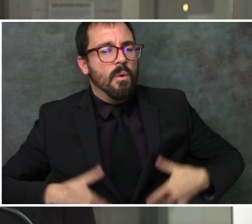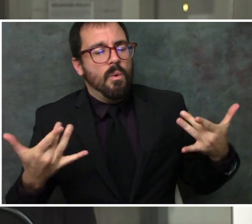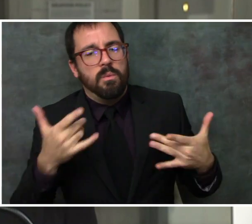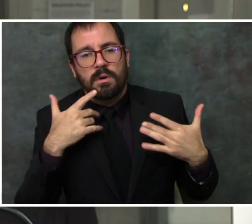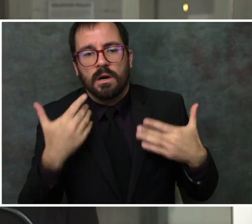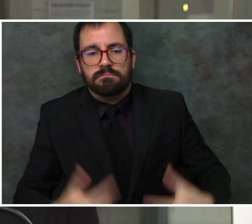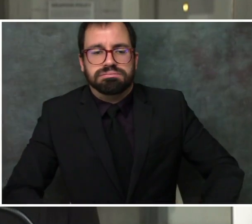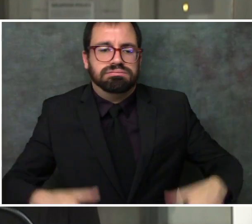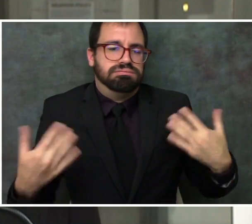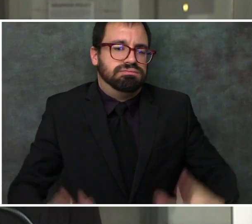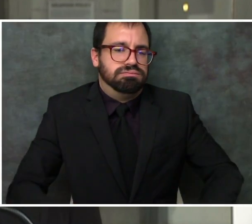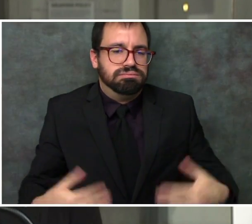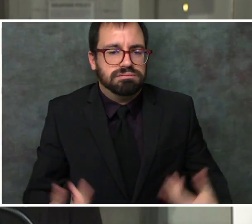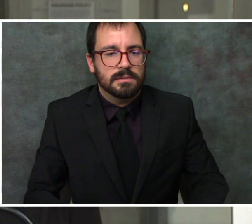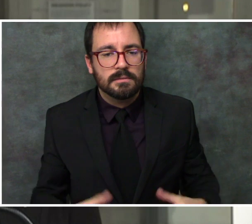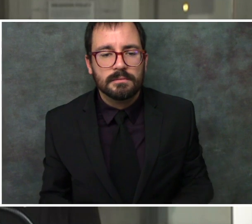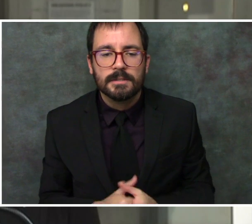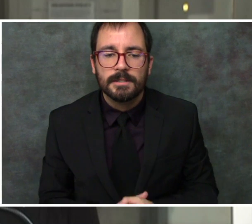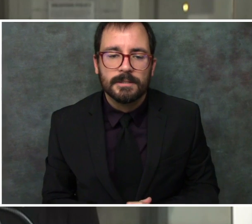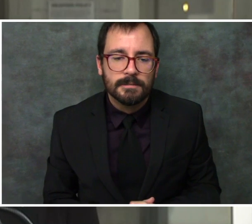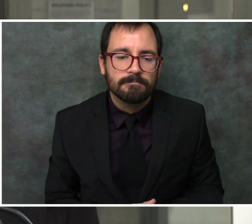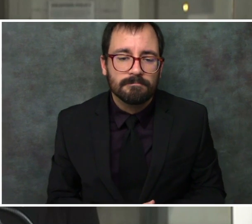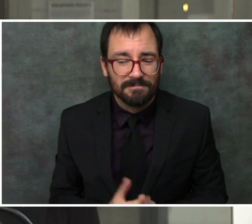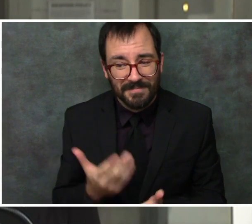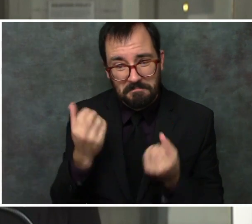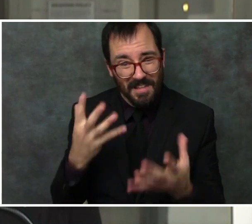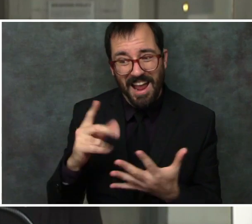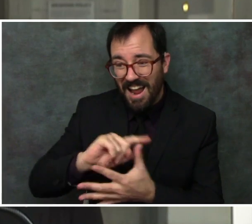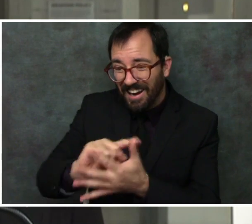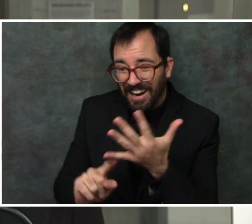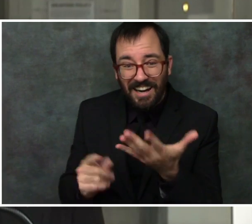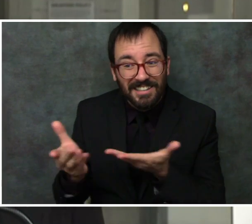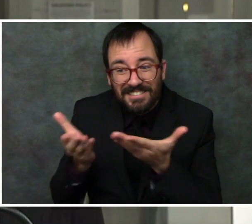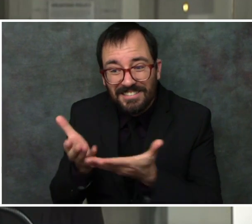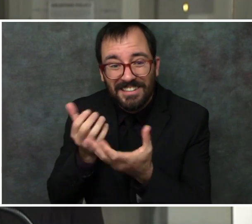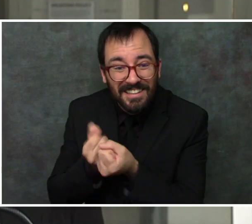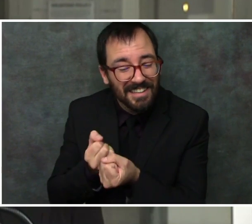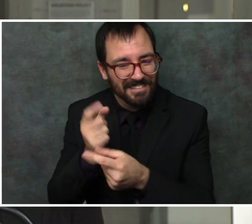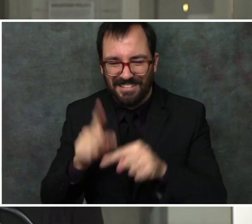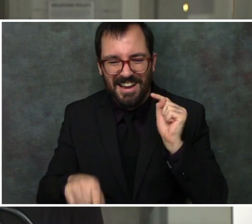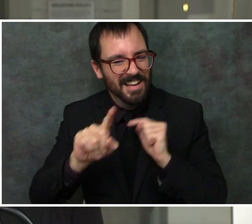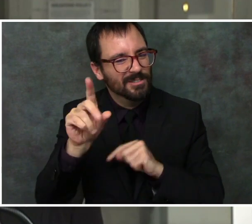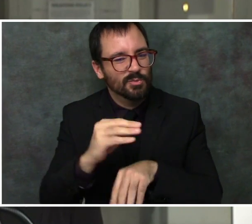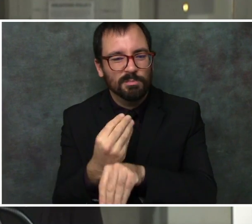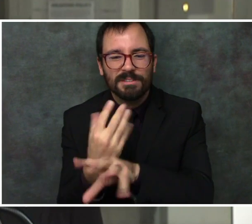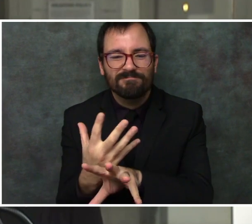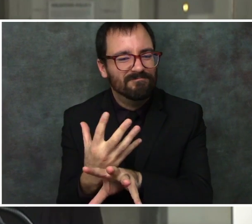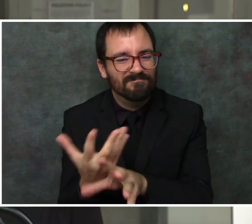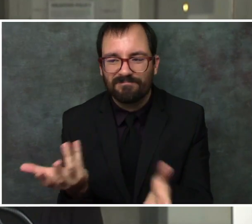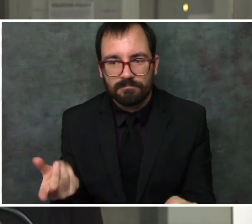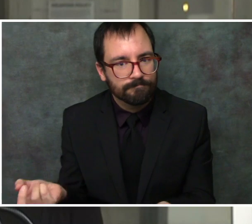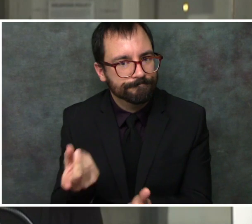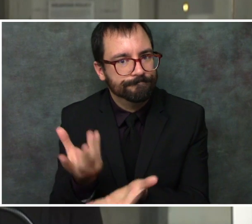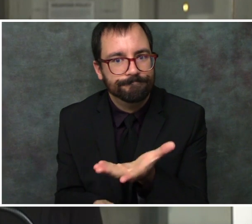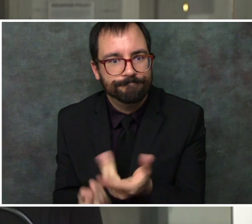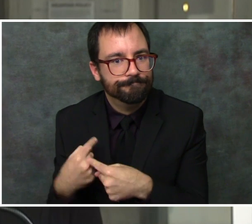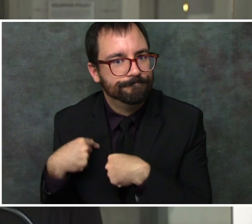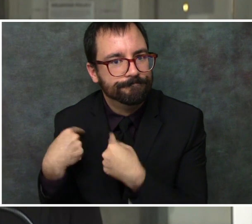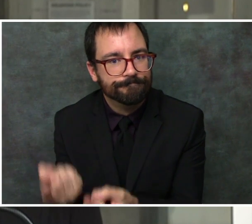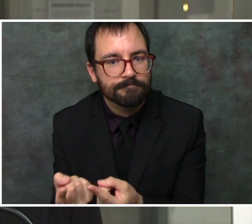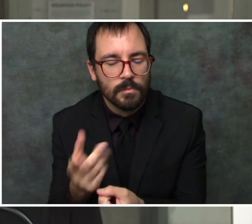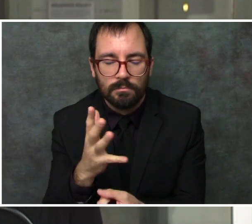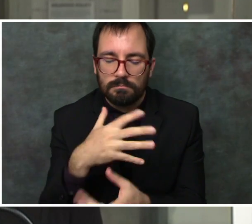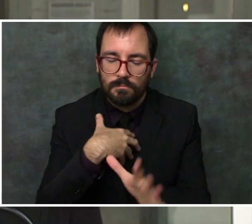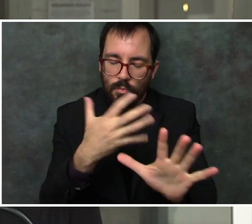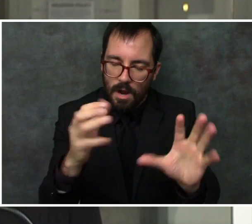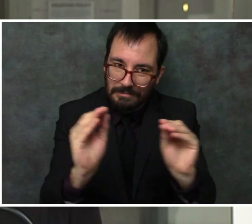by Zoom. I want to be absolutely clear. We will continue to ensure that our schools are prepared to protect